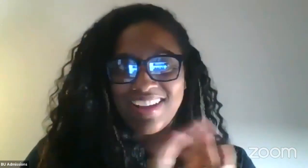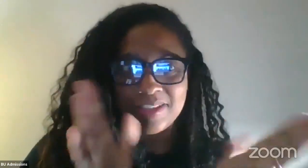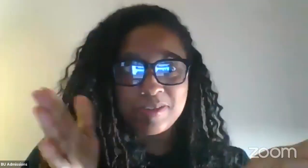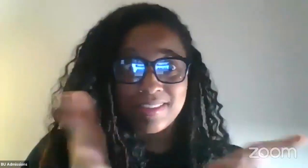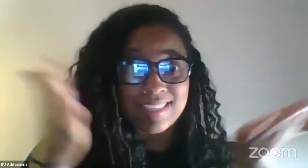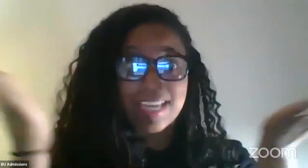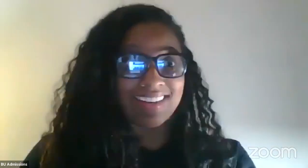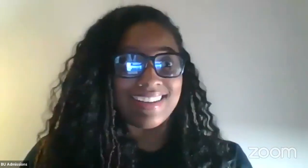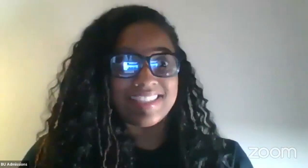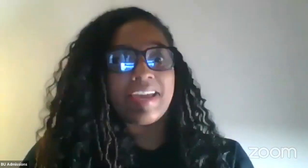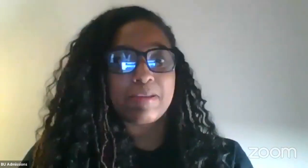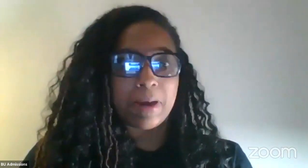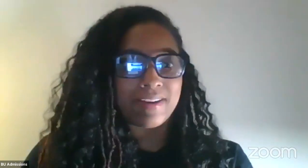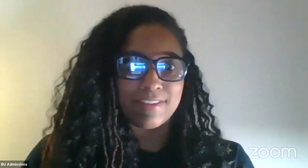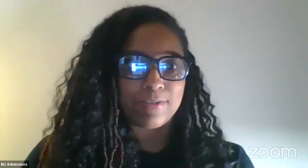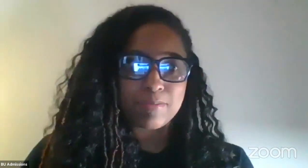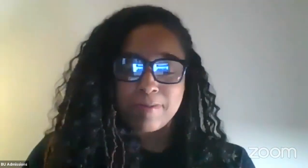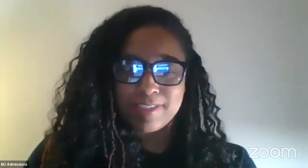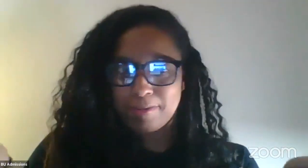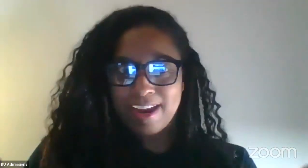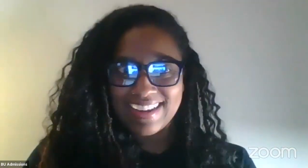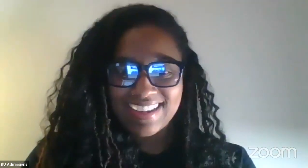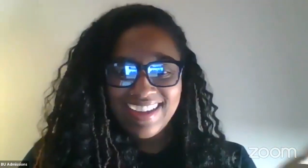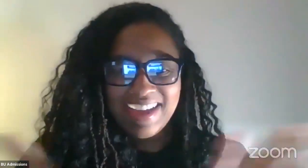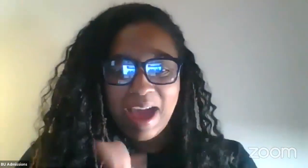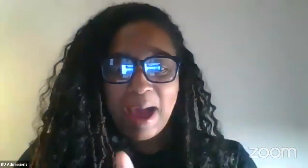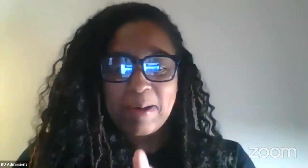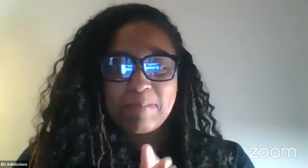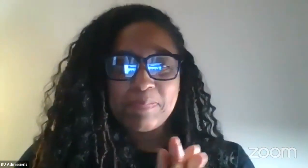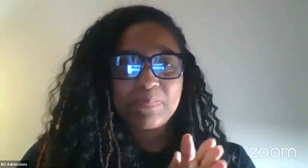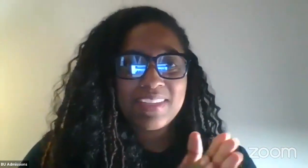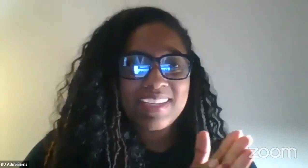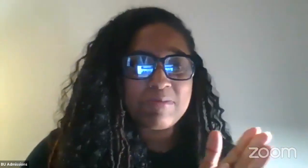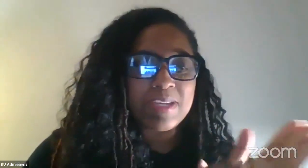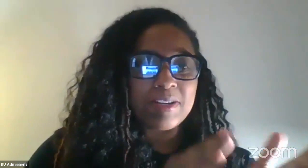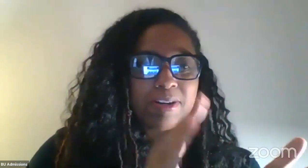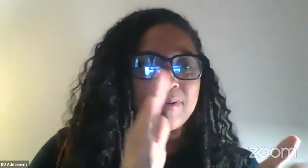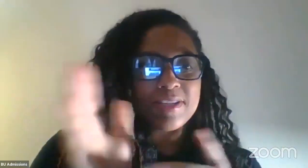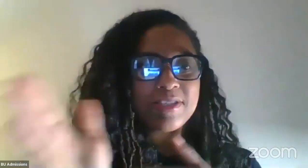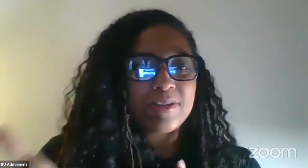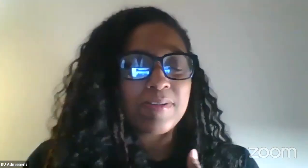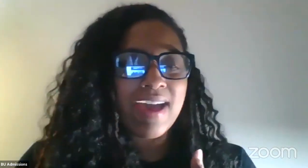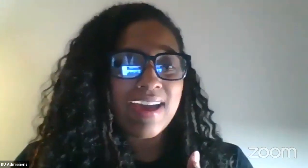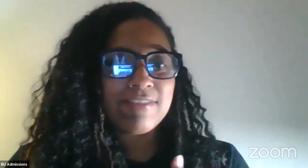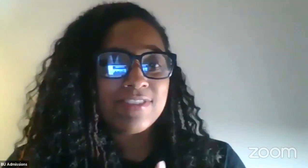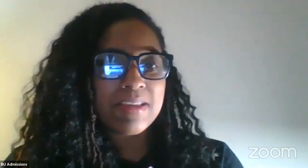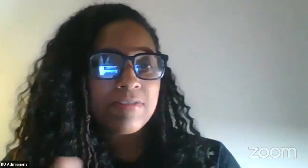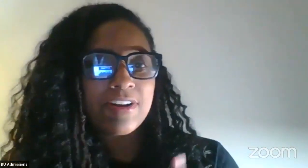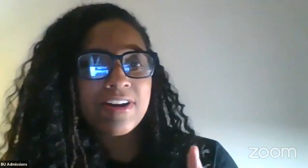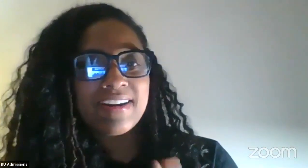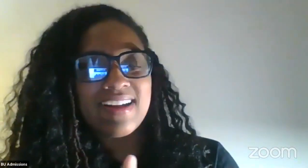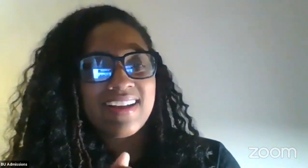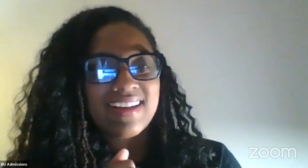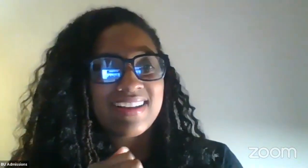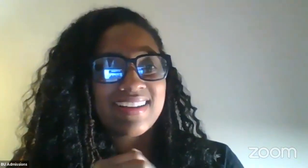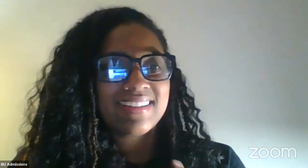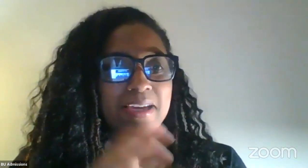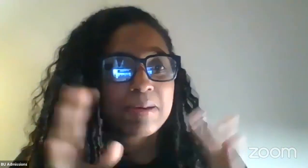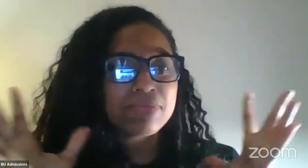is also the second exciting part because the first part was great. We are going to have some of